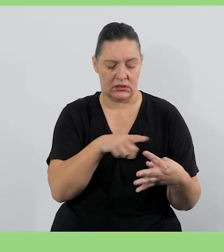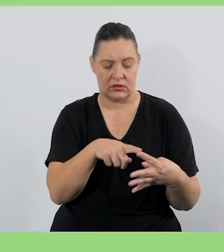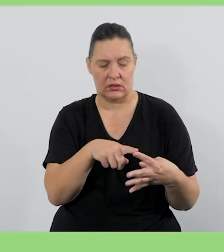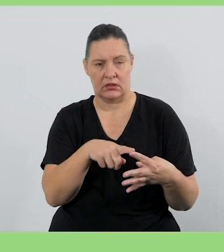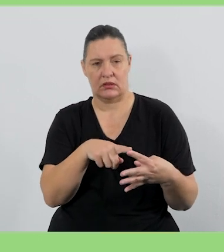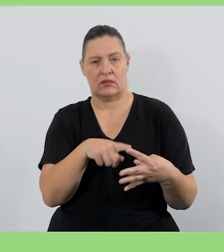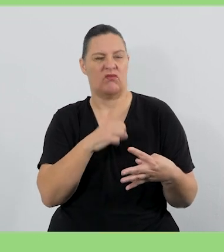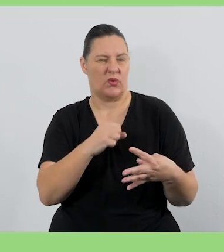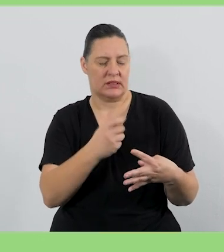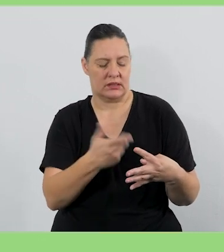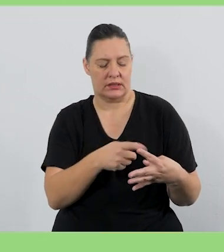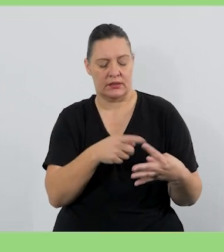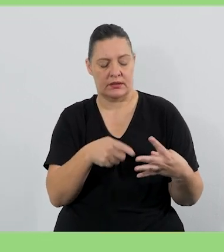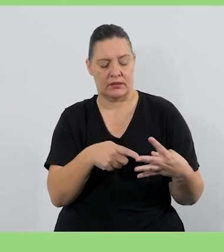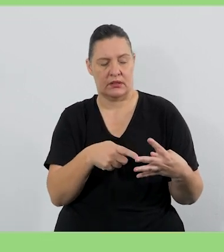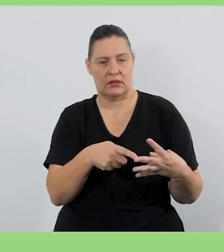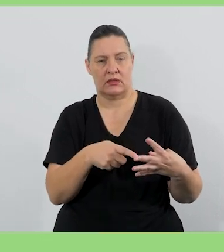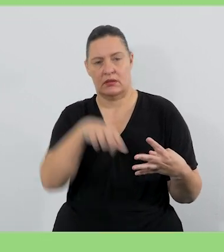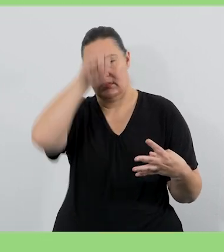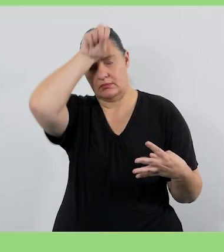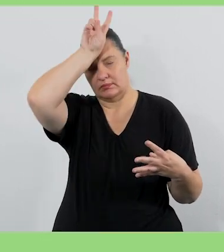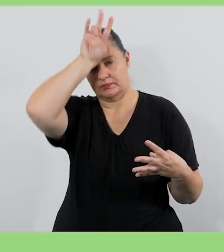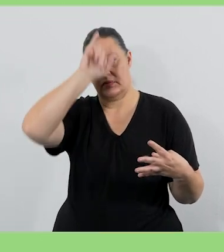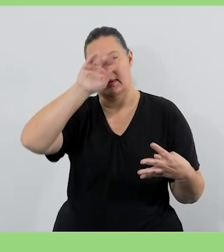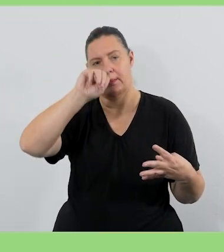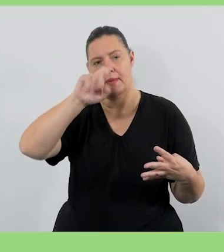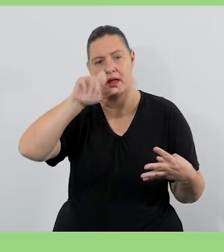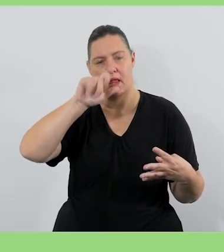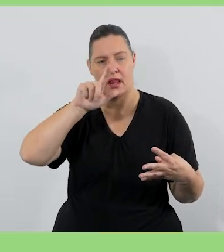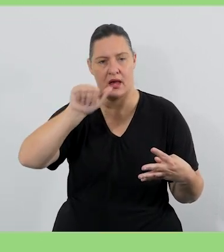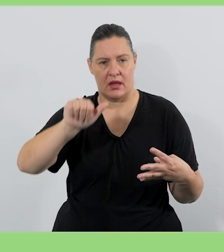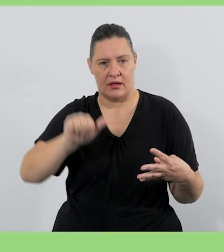horse. We then have the impala.